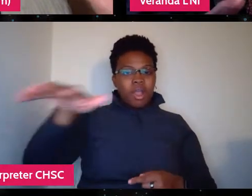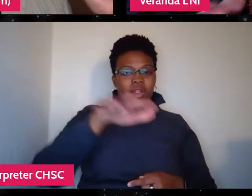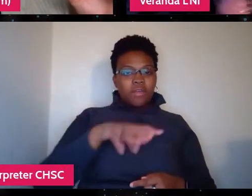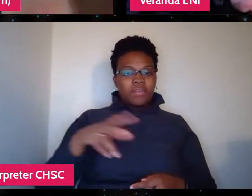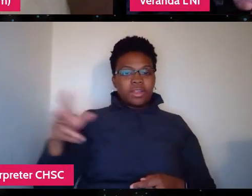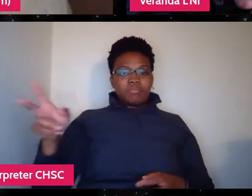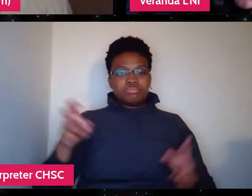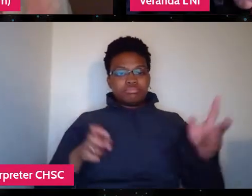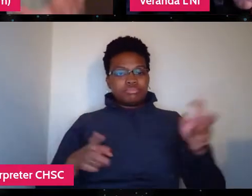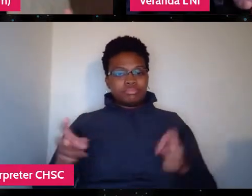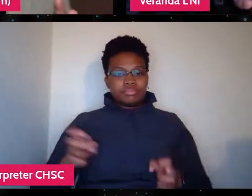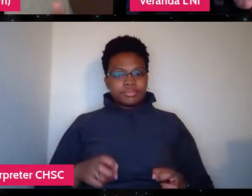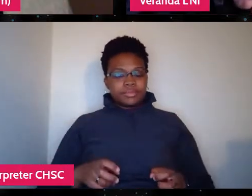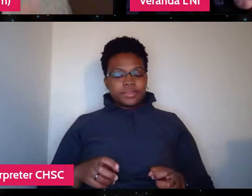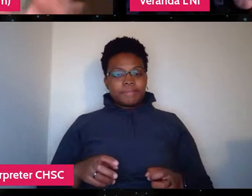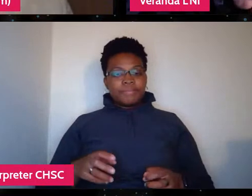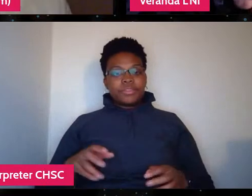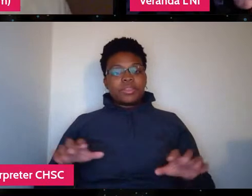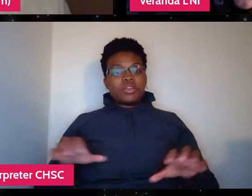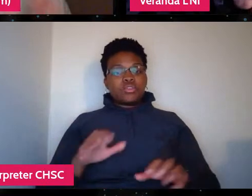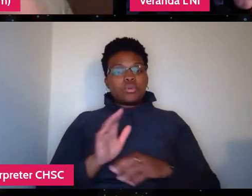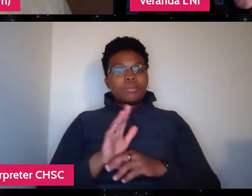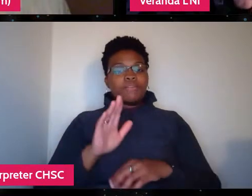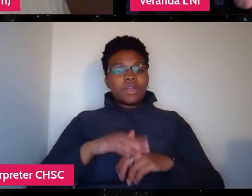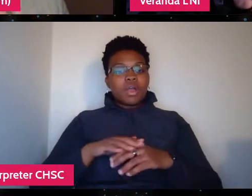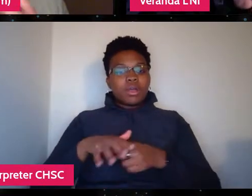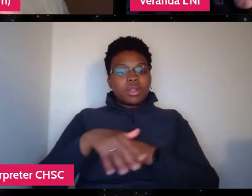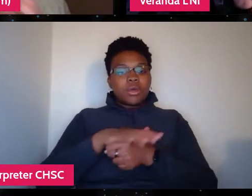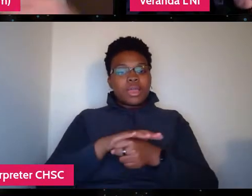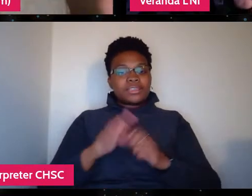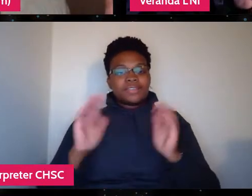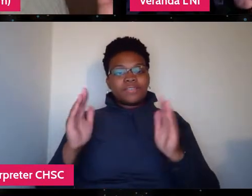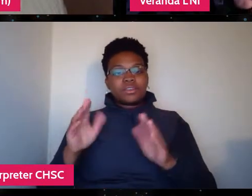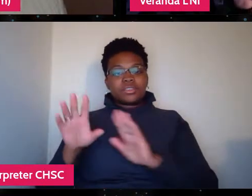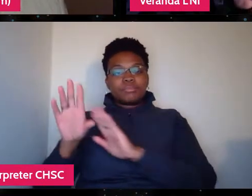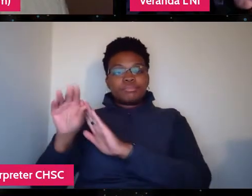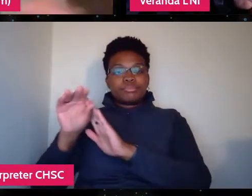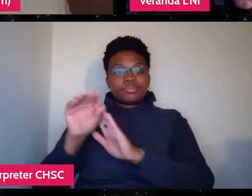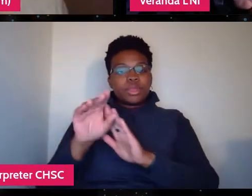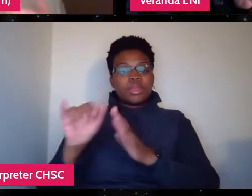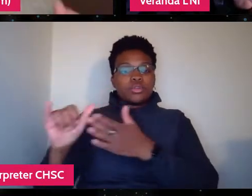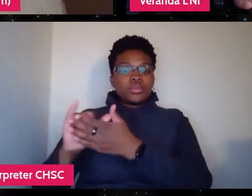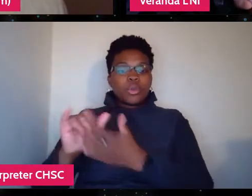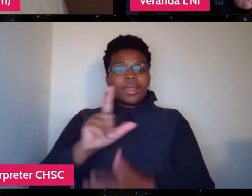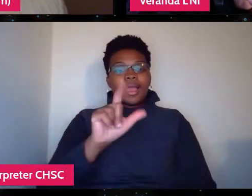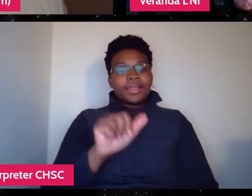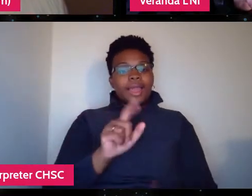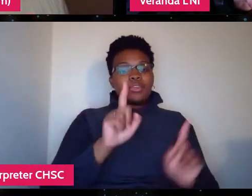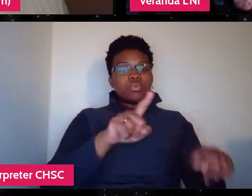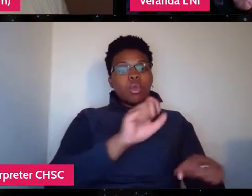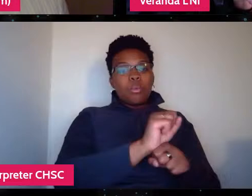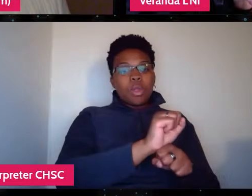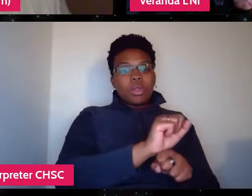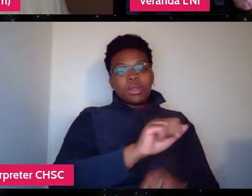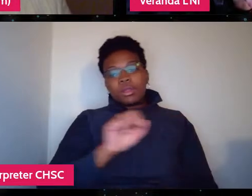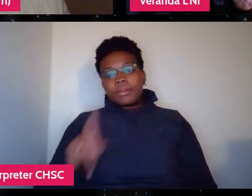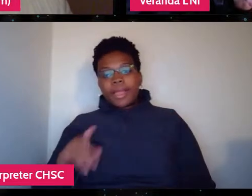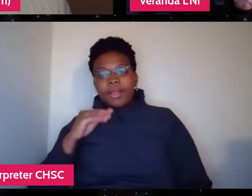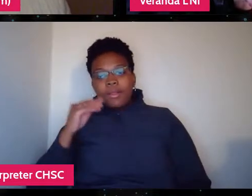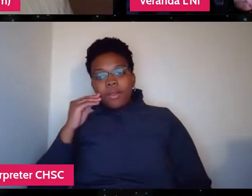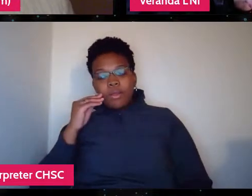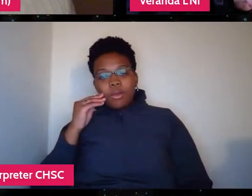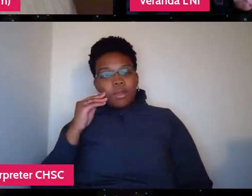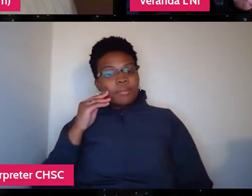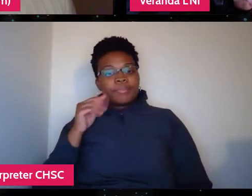like doing a movie on location like that versus like shooting in New York or LA, where you're just like going to work and you go home every day. This way we